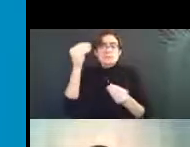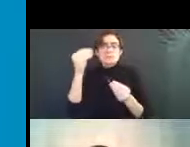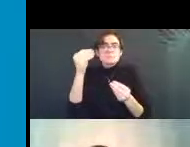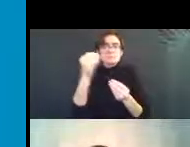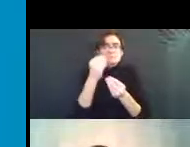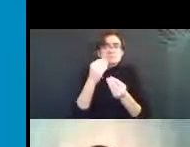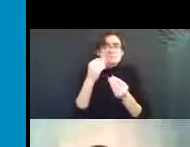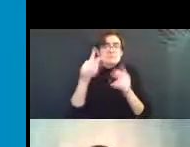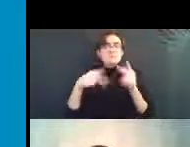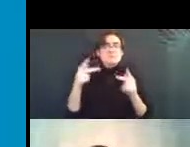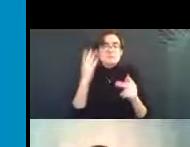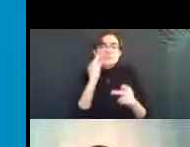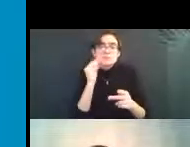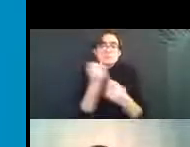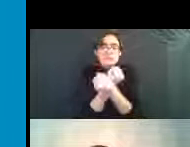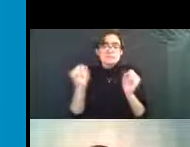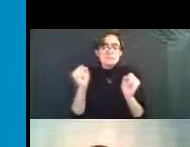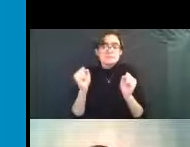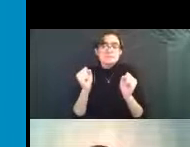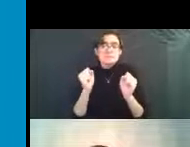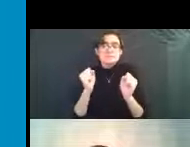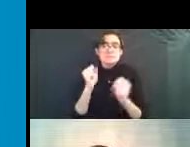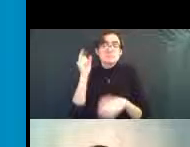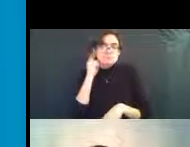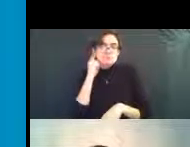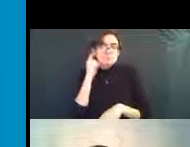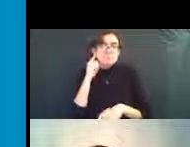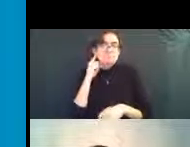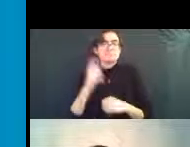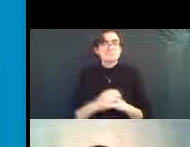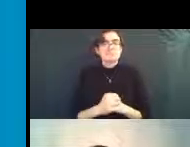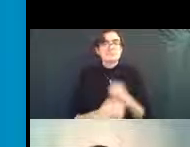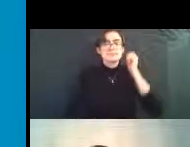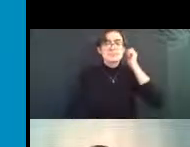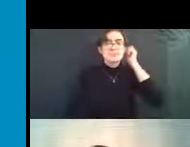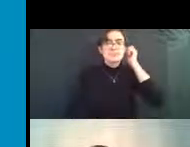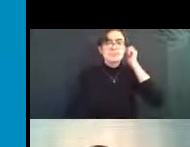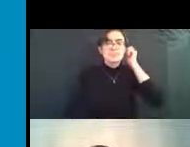and the feelings about hearing protection in relation to noise.